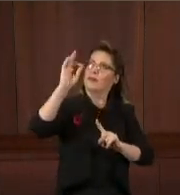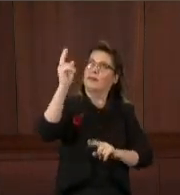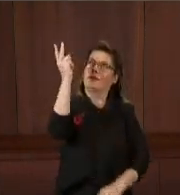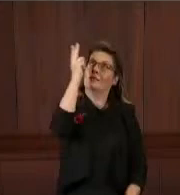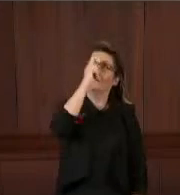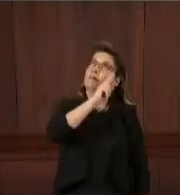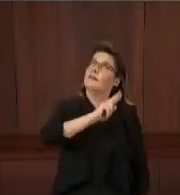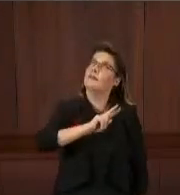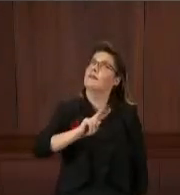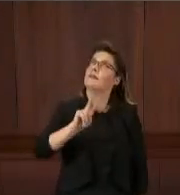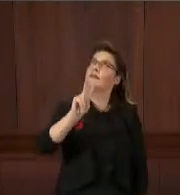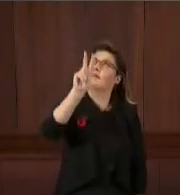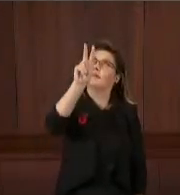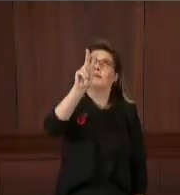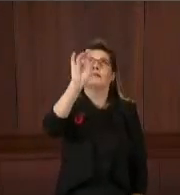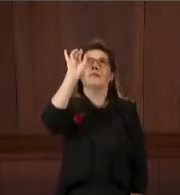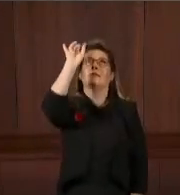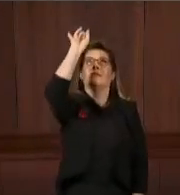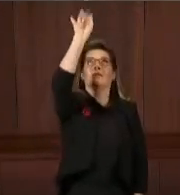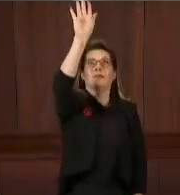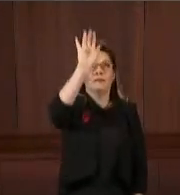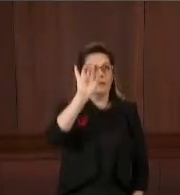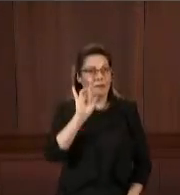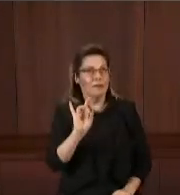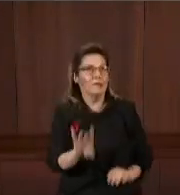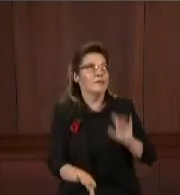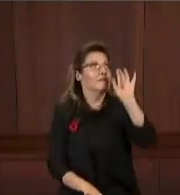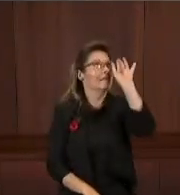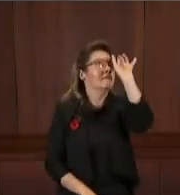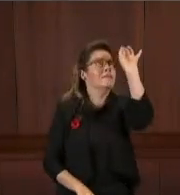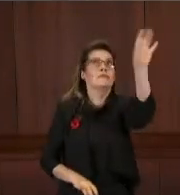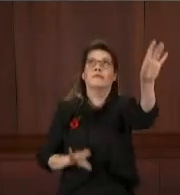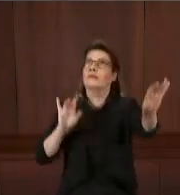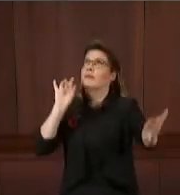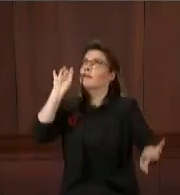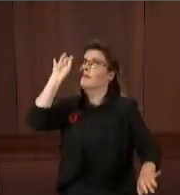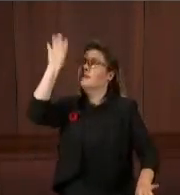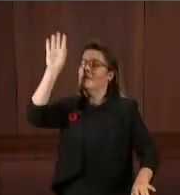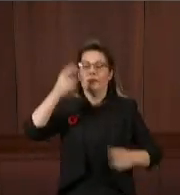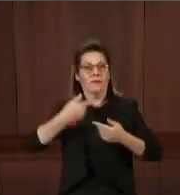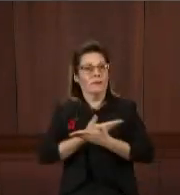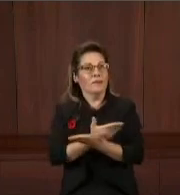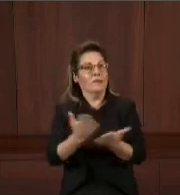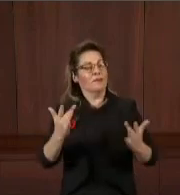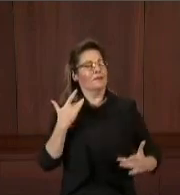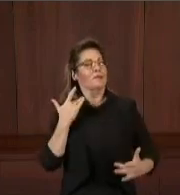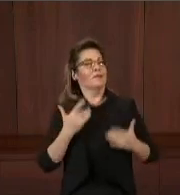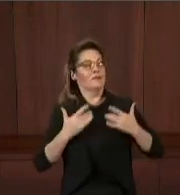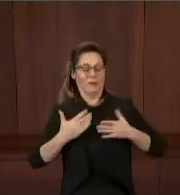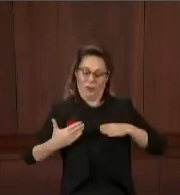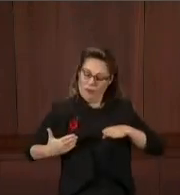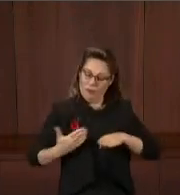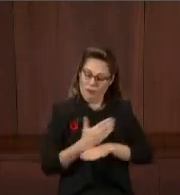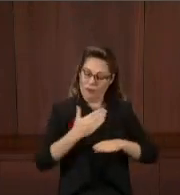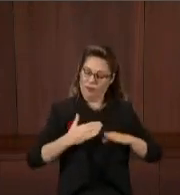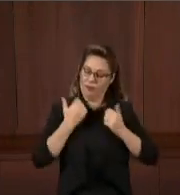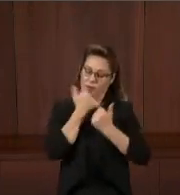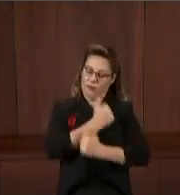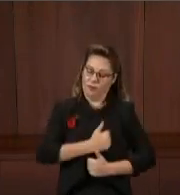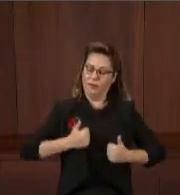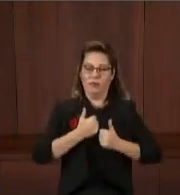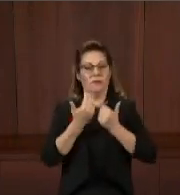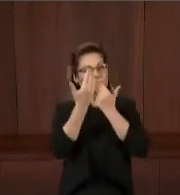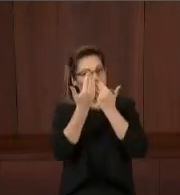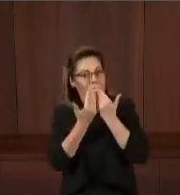fair. Beneath our radiant Southern Cross, we'll toil with